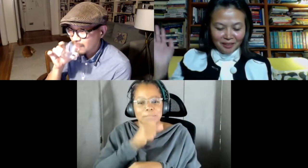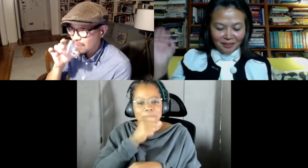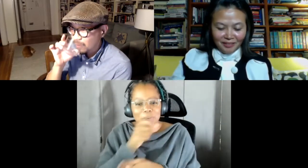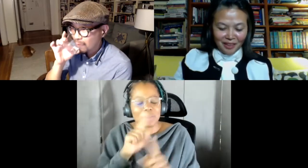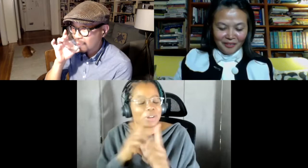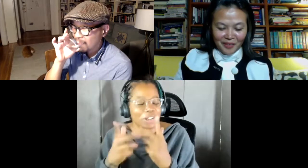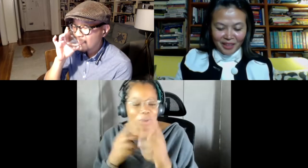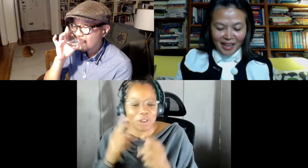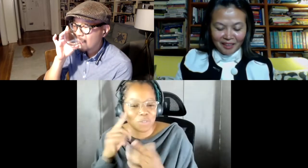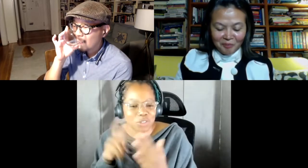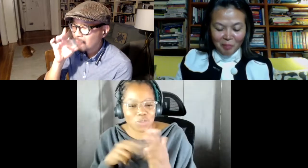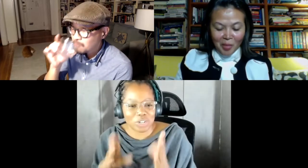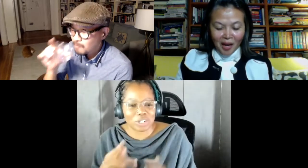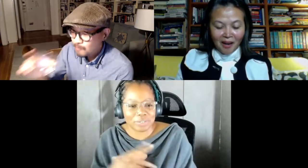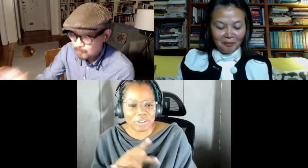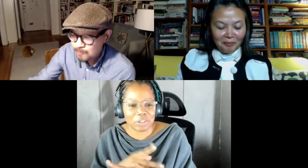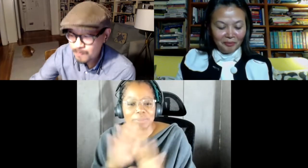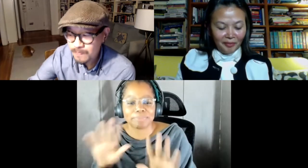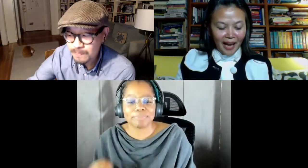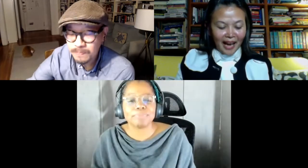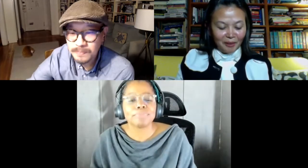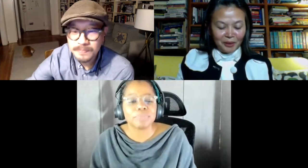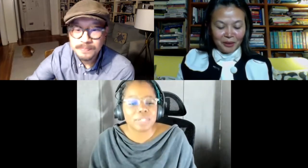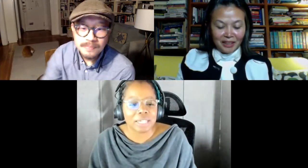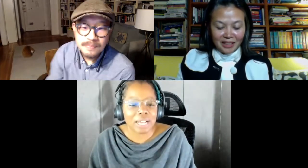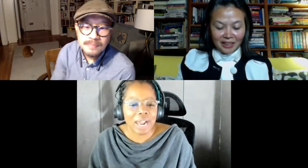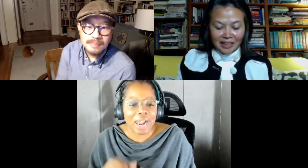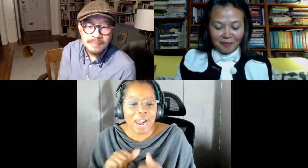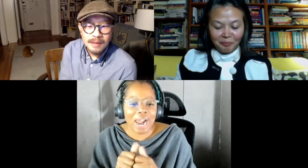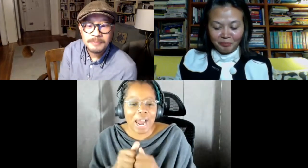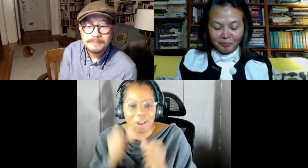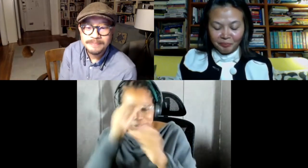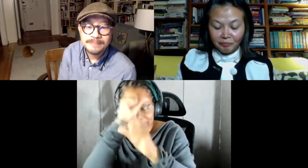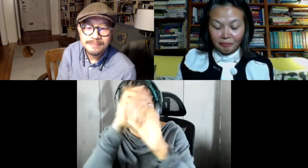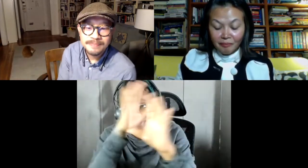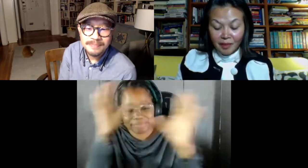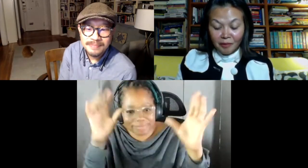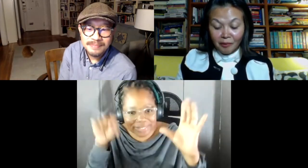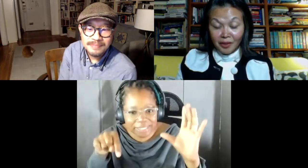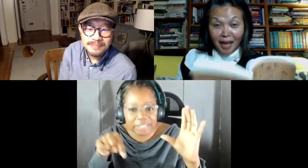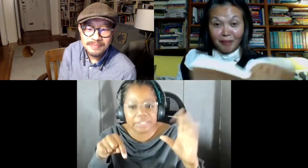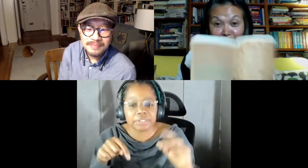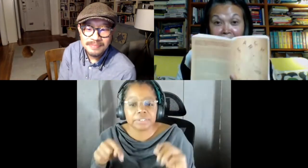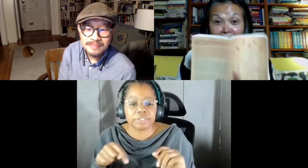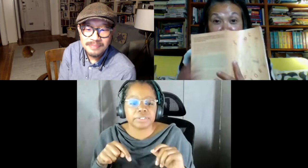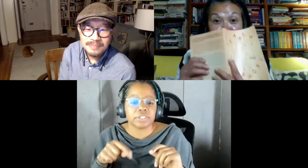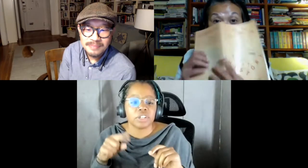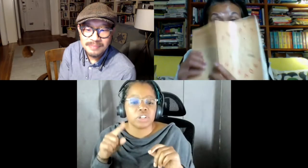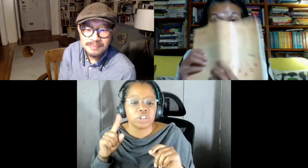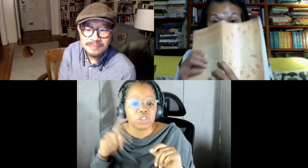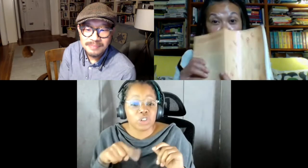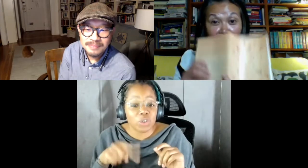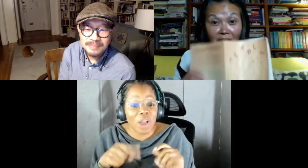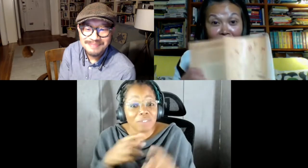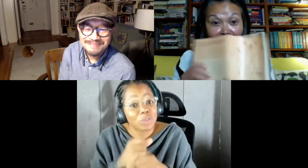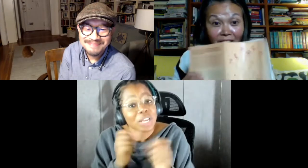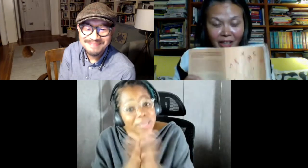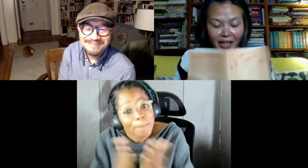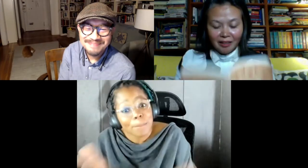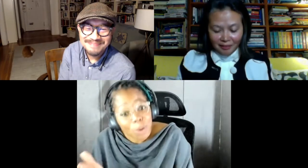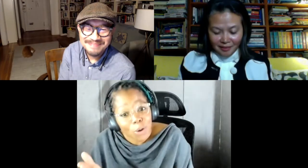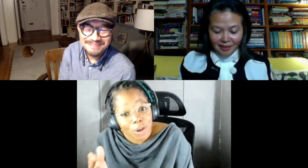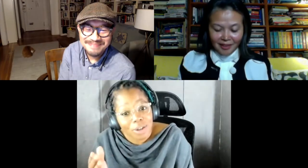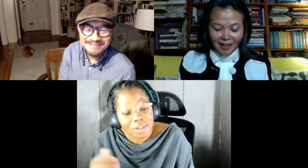to figure out how to see the scene. You have to get the book, Search